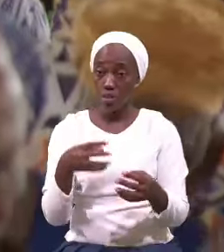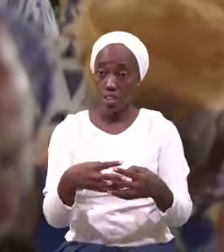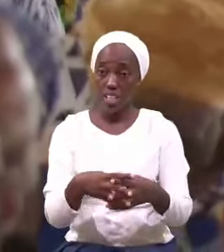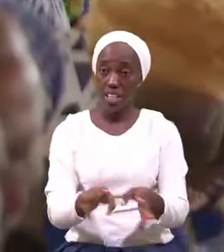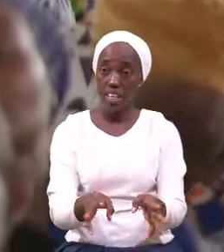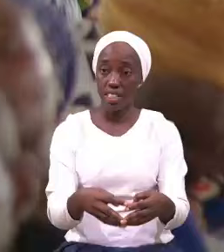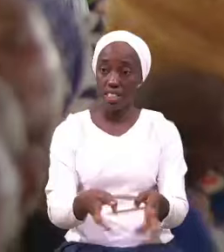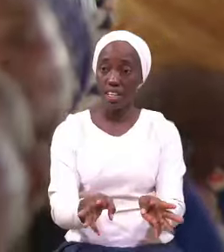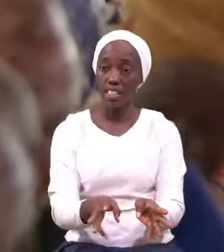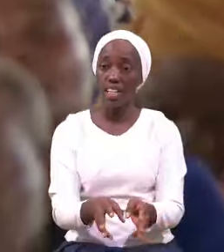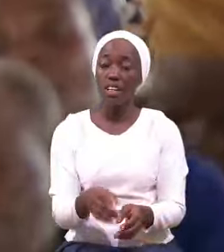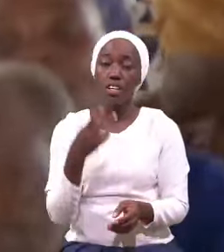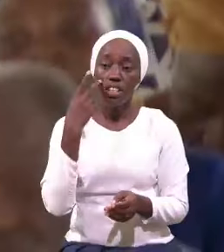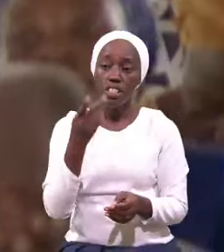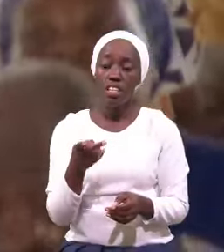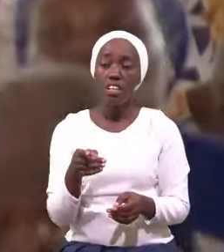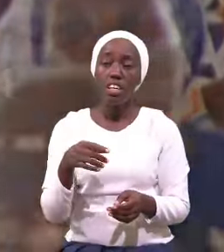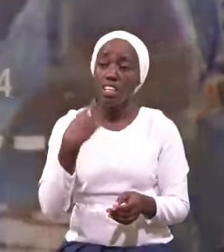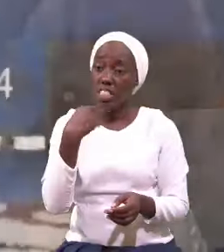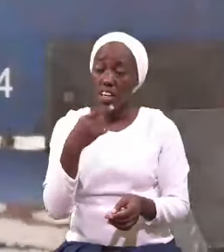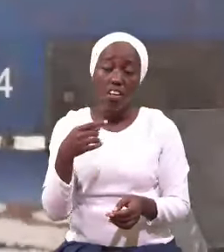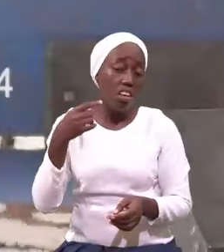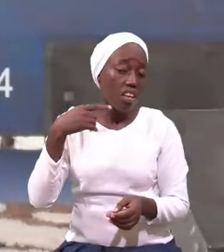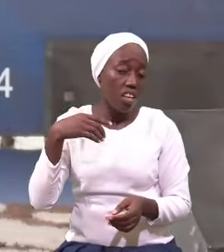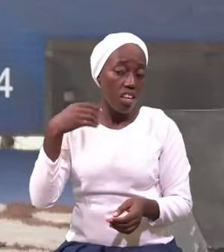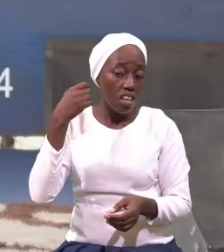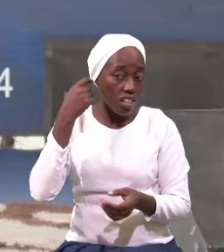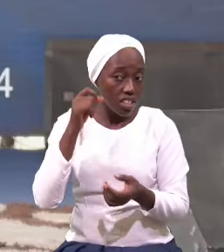And then you say, silver and gold have I none.